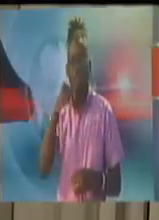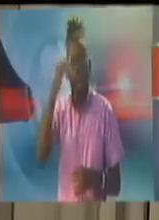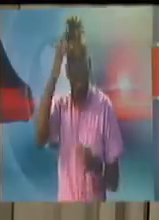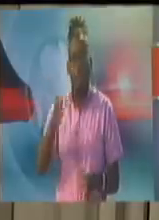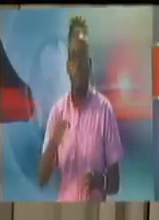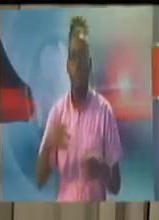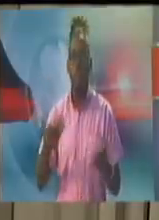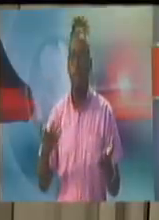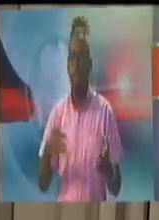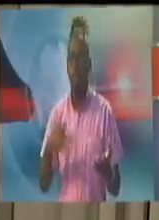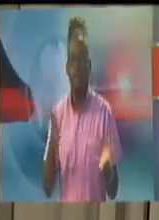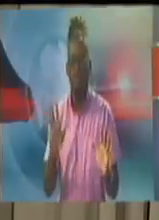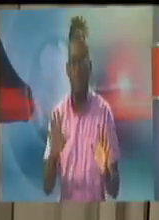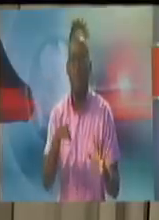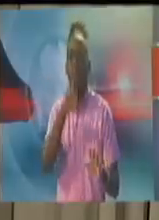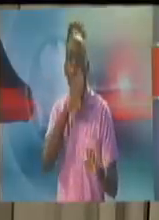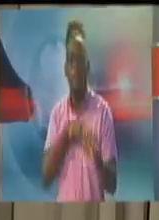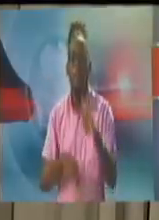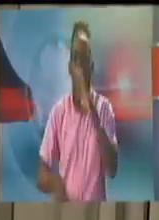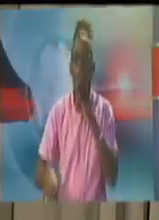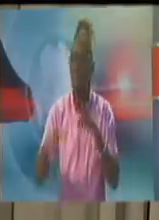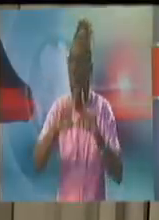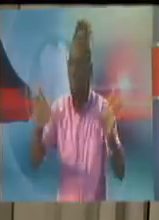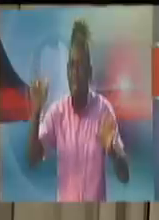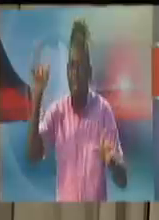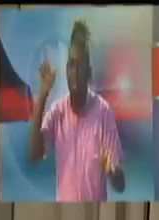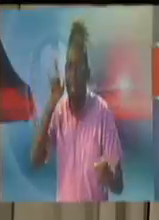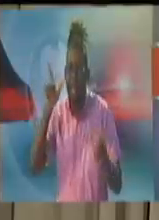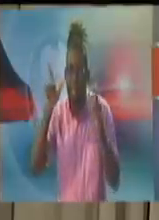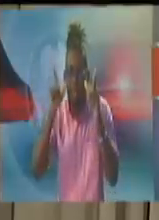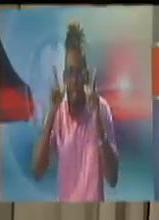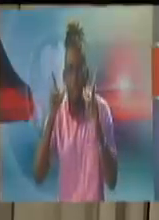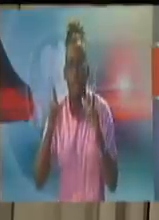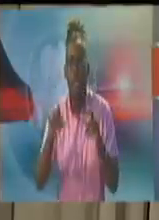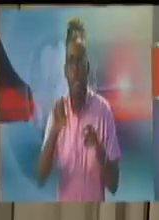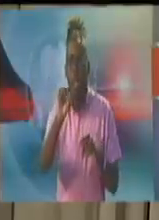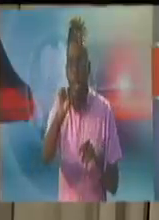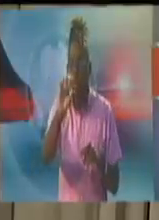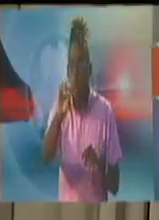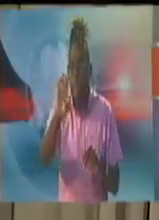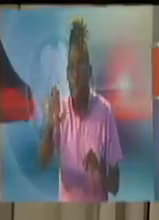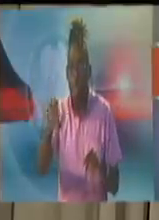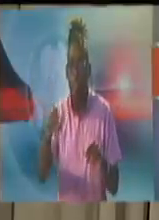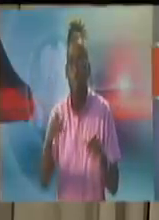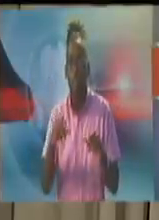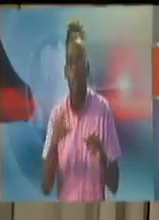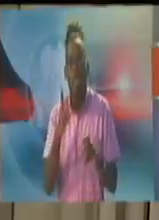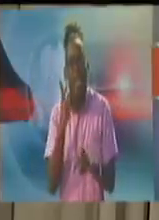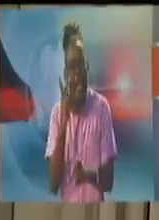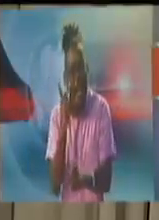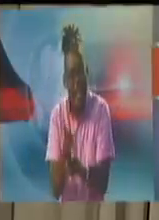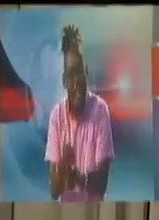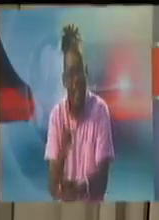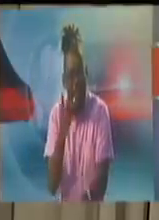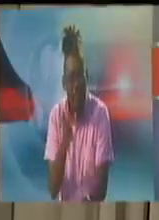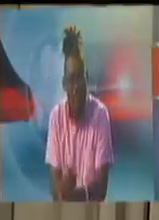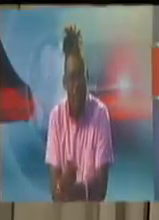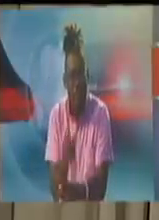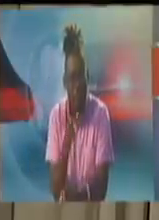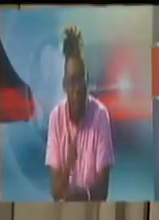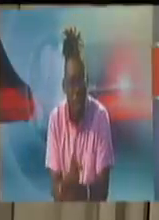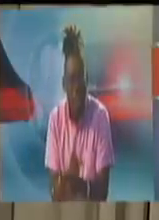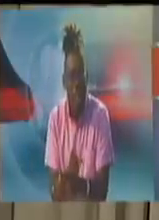people aren't listening, and implement a state of emergency. Everything we're doing is on very, very carefully considered basis, after a lot